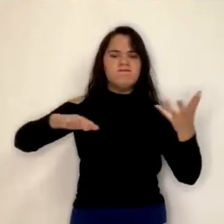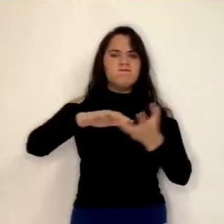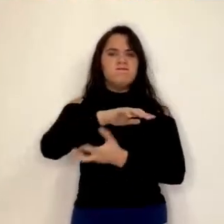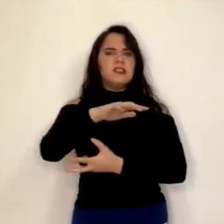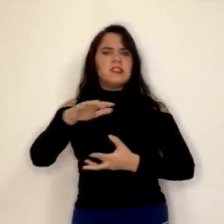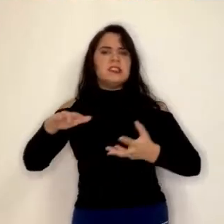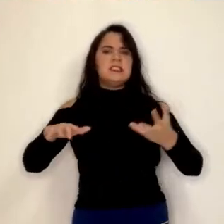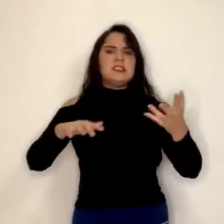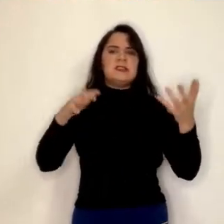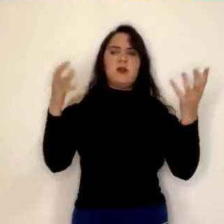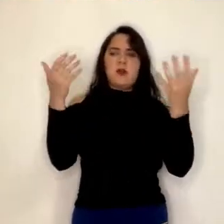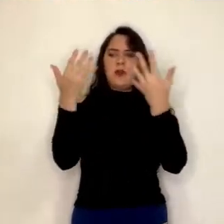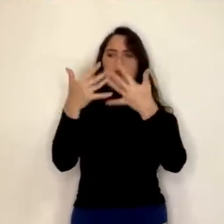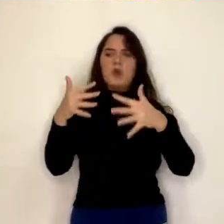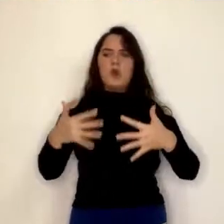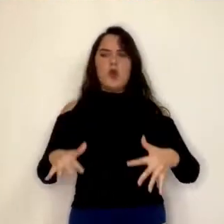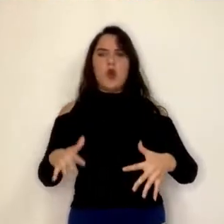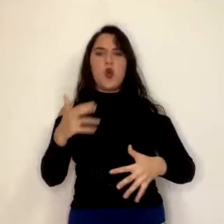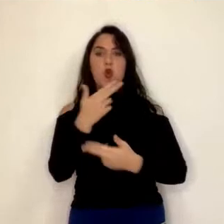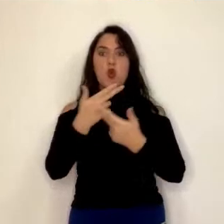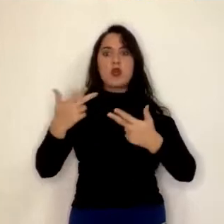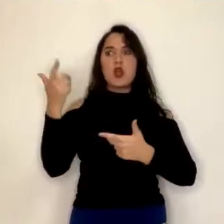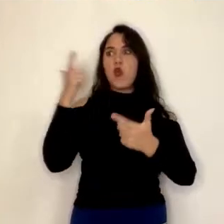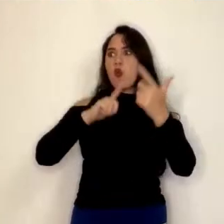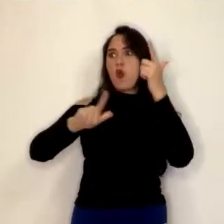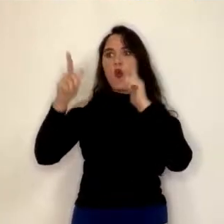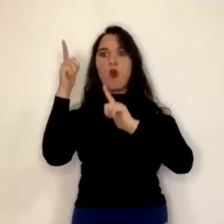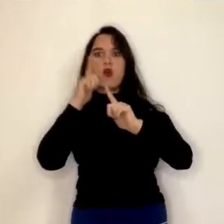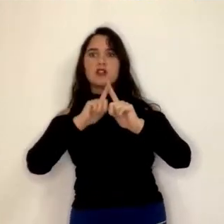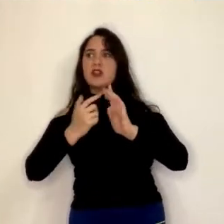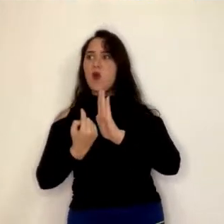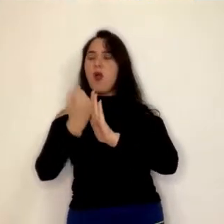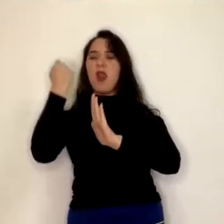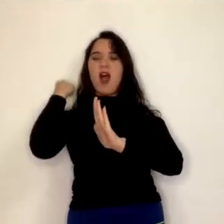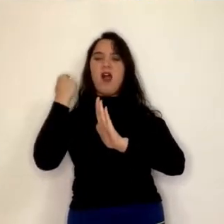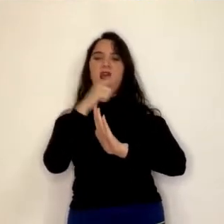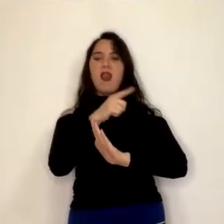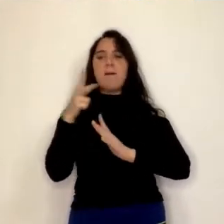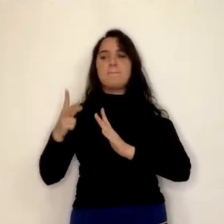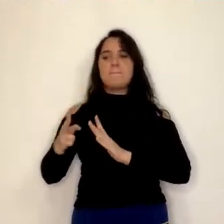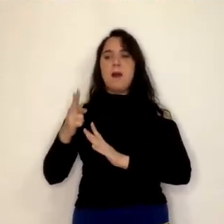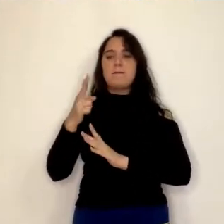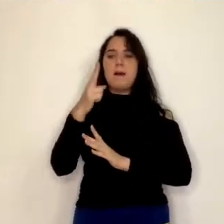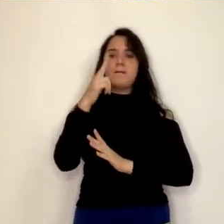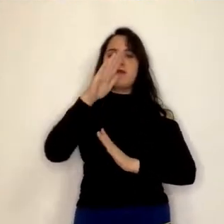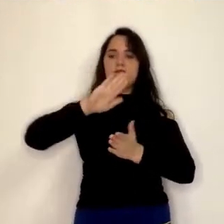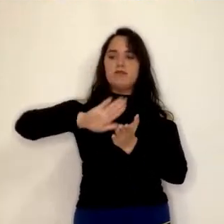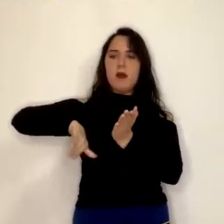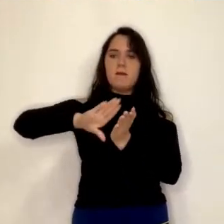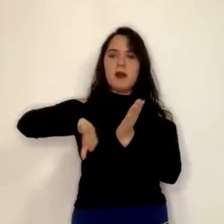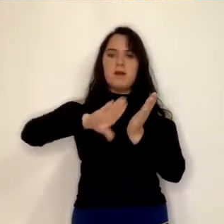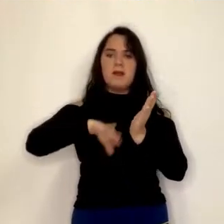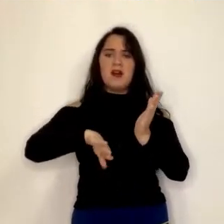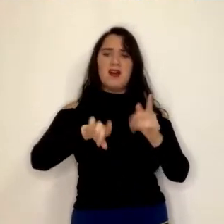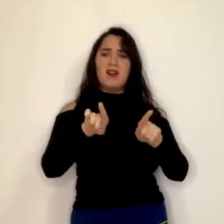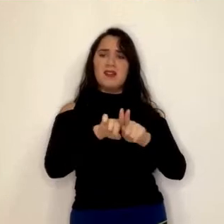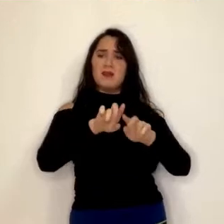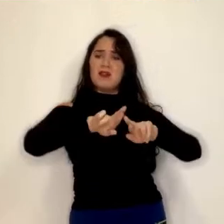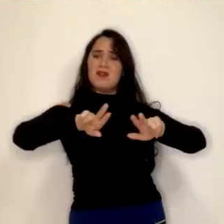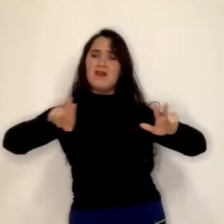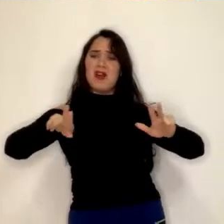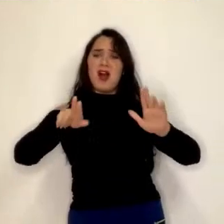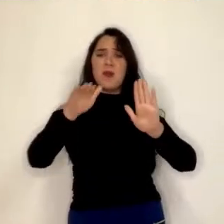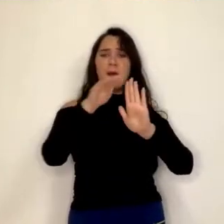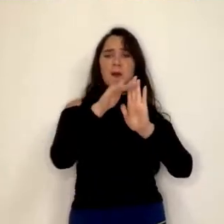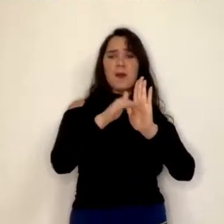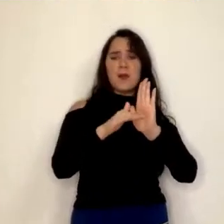in deregulating in accelerated ways several of these institutional achievements, and that has ended